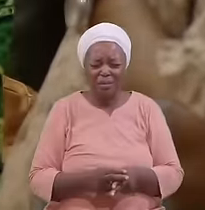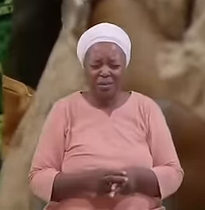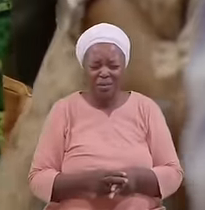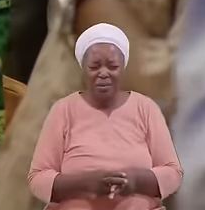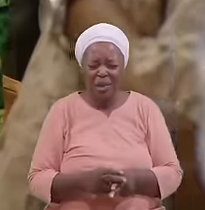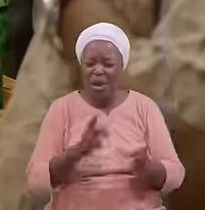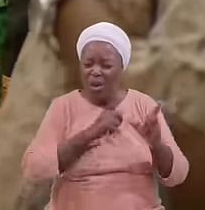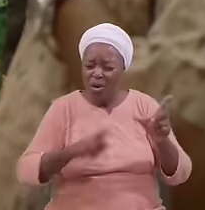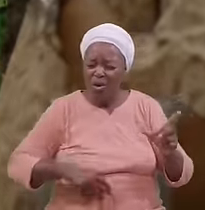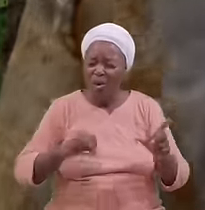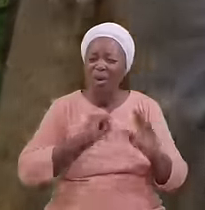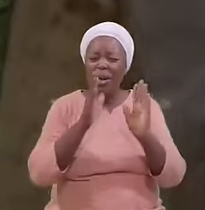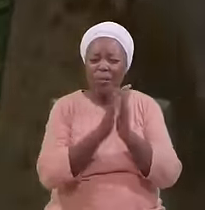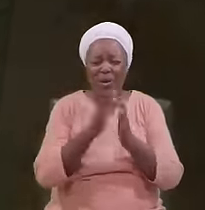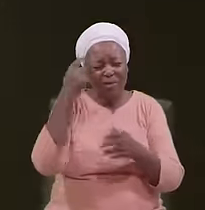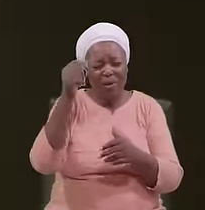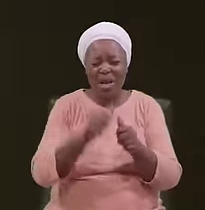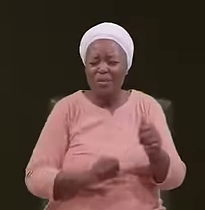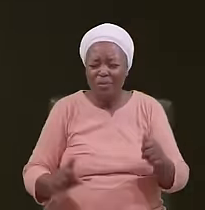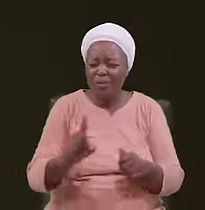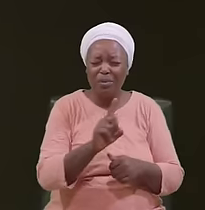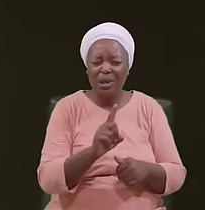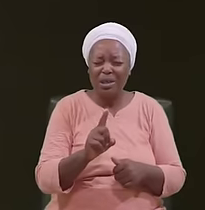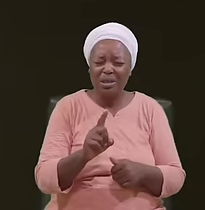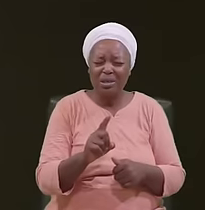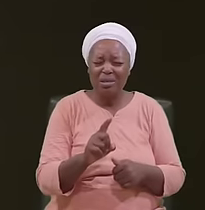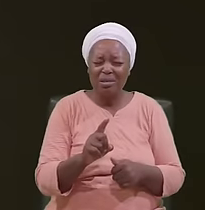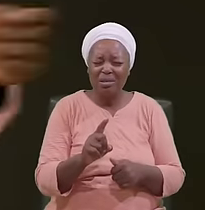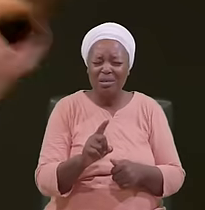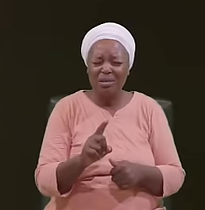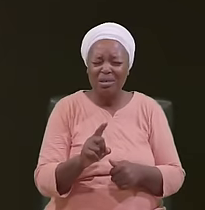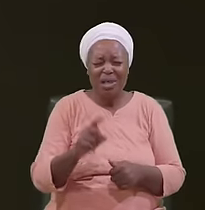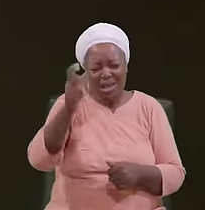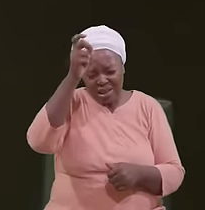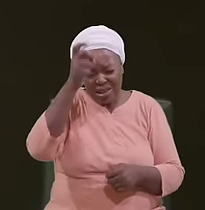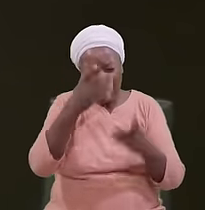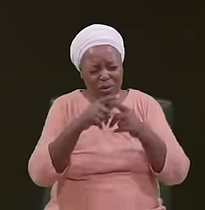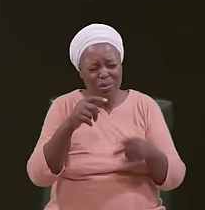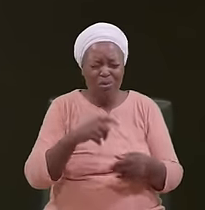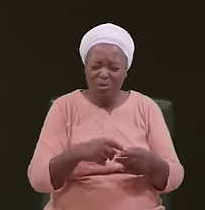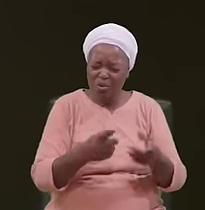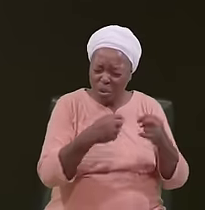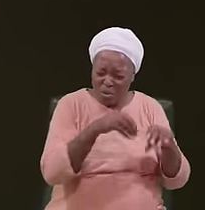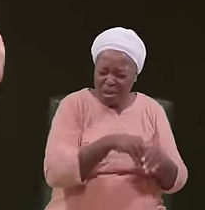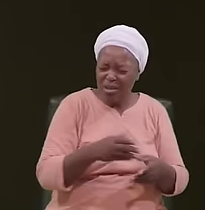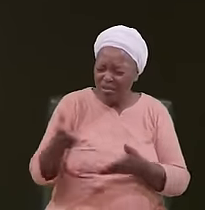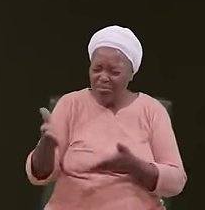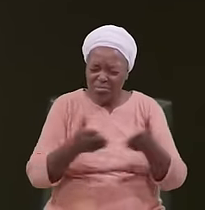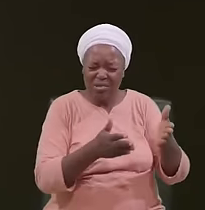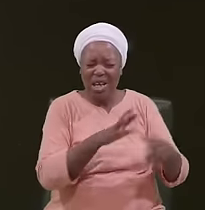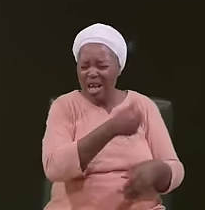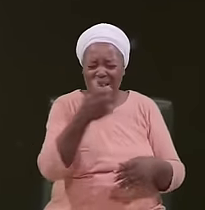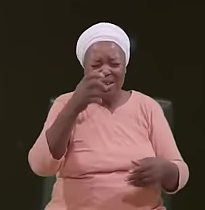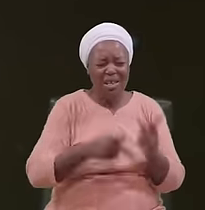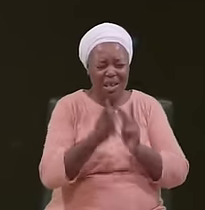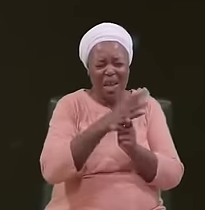Lord, I pray for everyone, Satan trying to knock this way, knock that way, any kind of